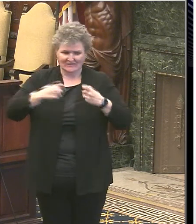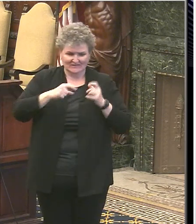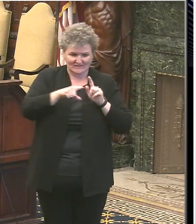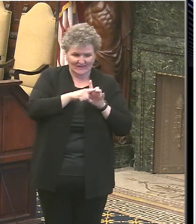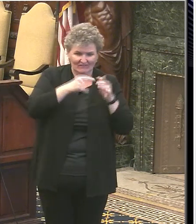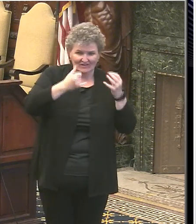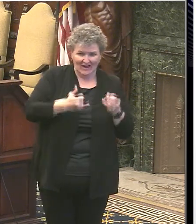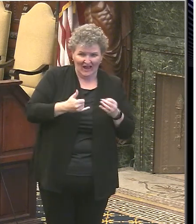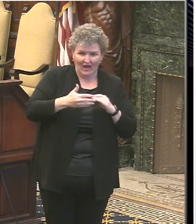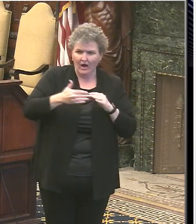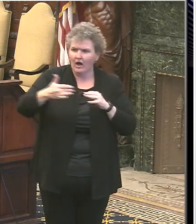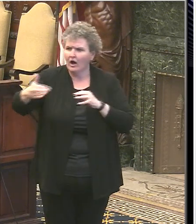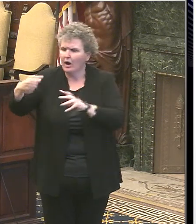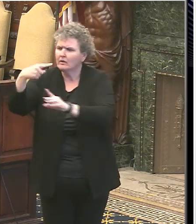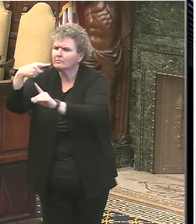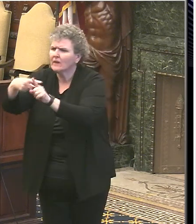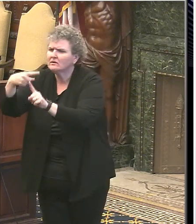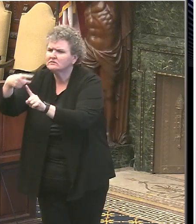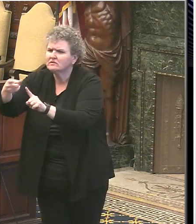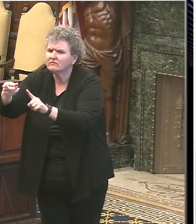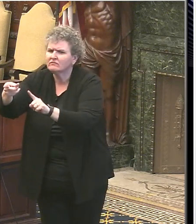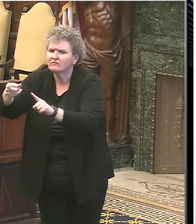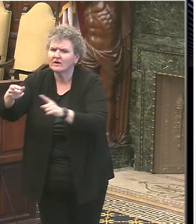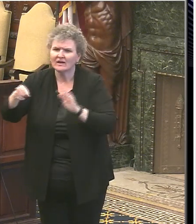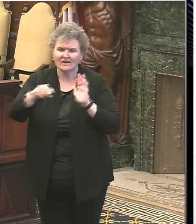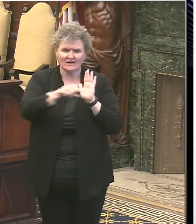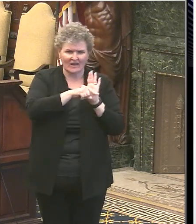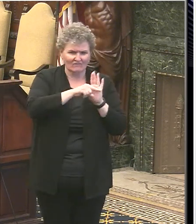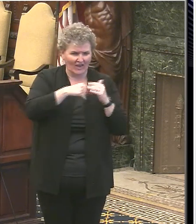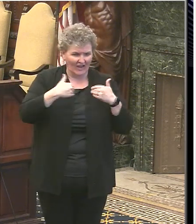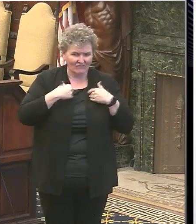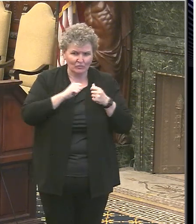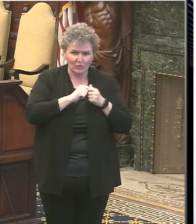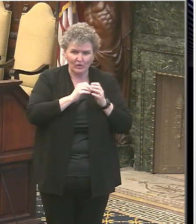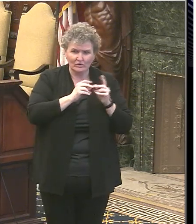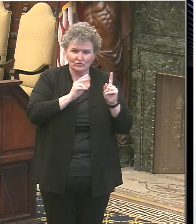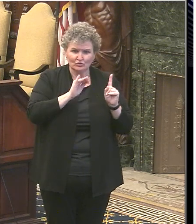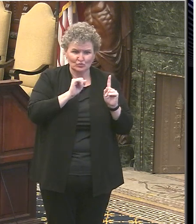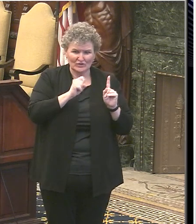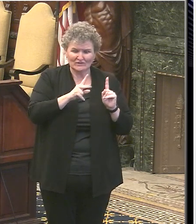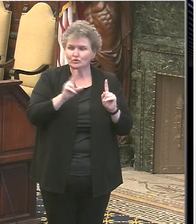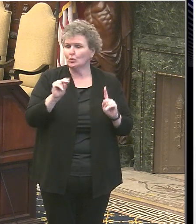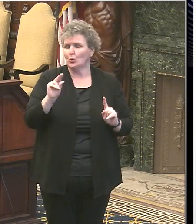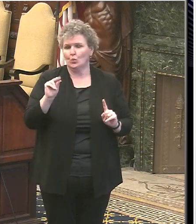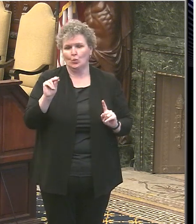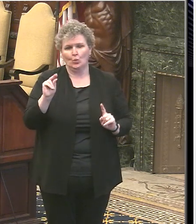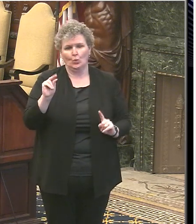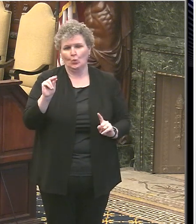relatives. But just because you have a negative test doesn't mean that you are not risky to others.